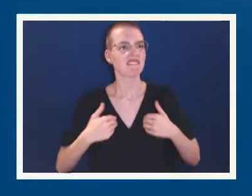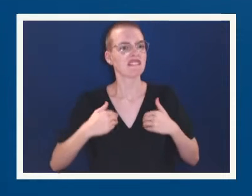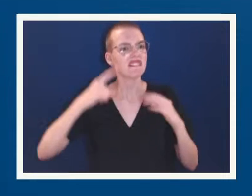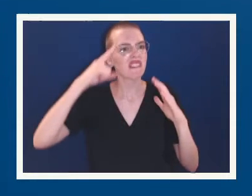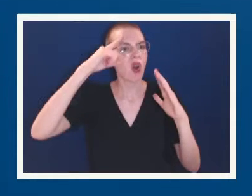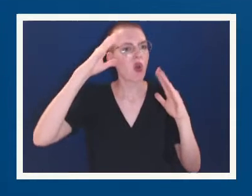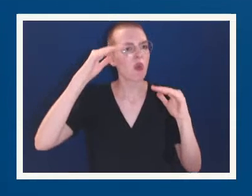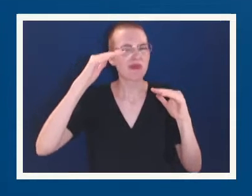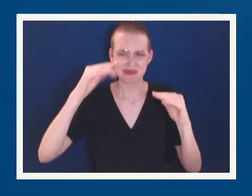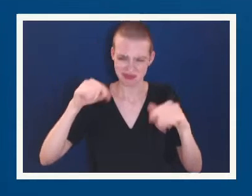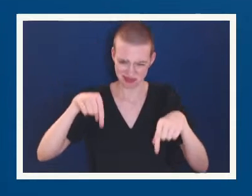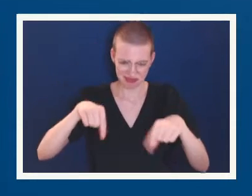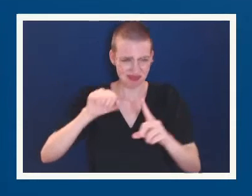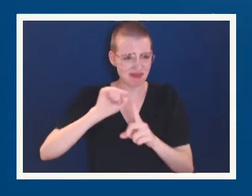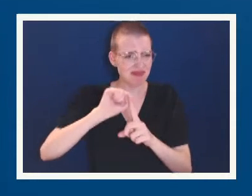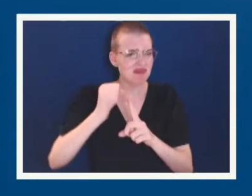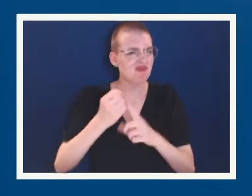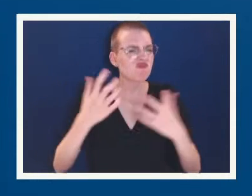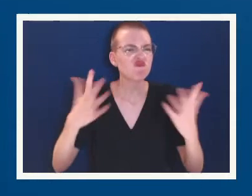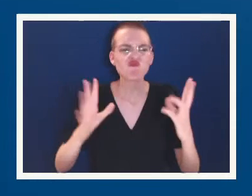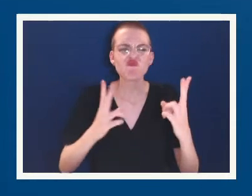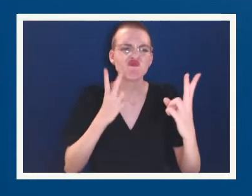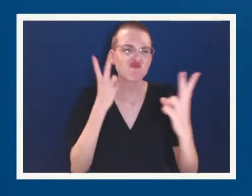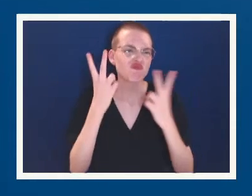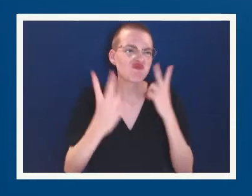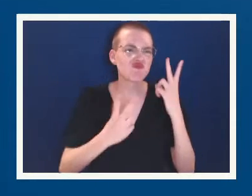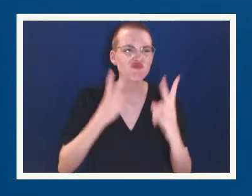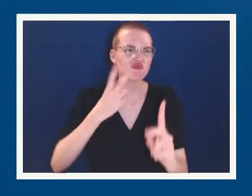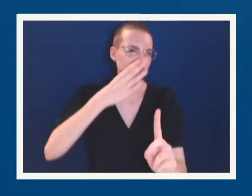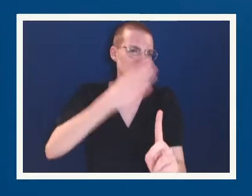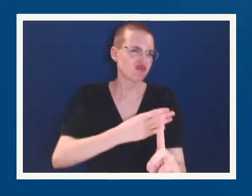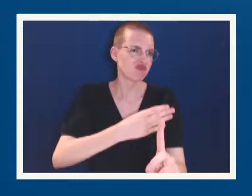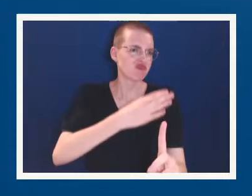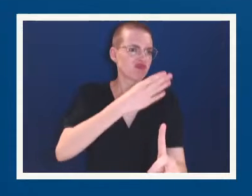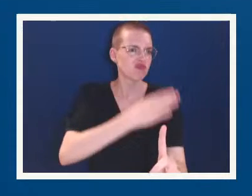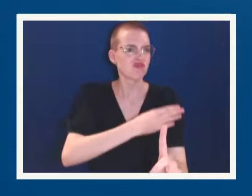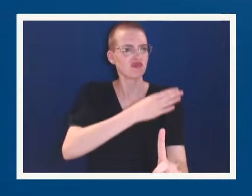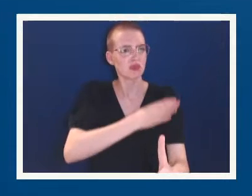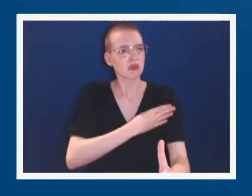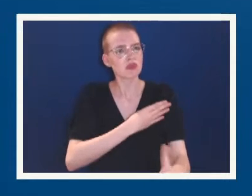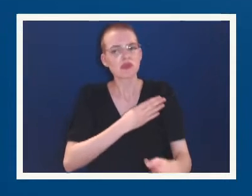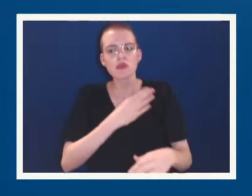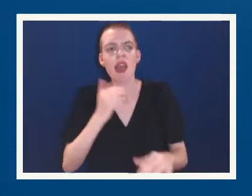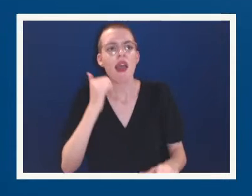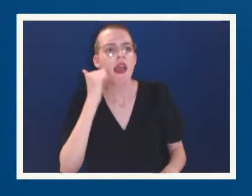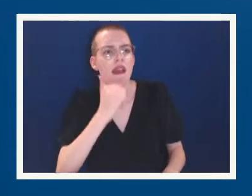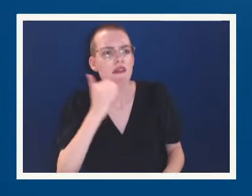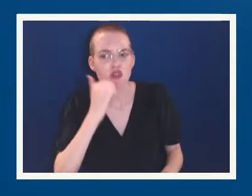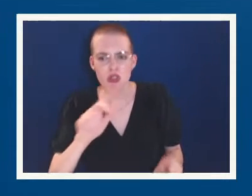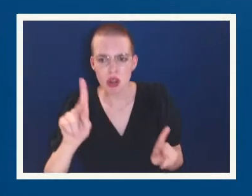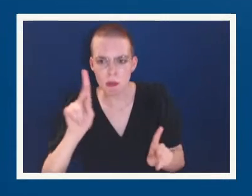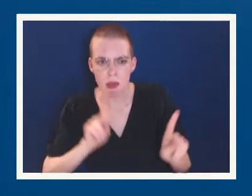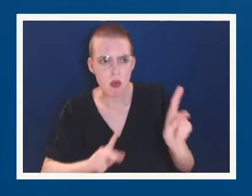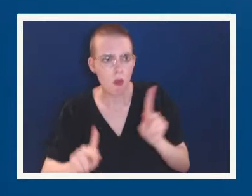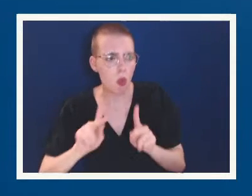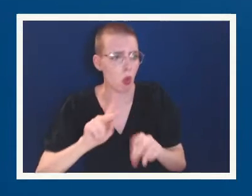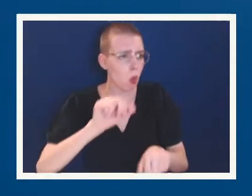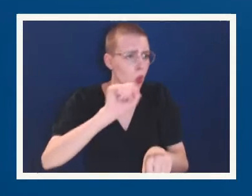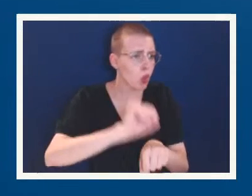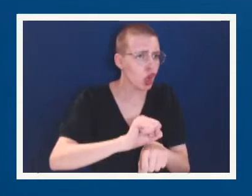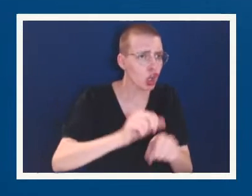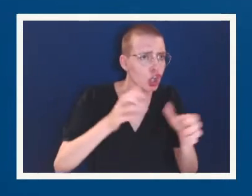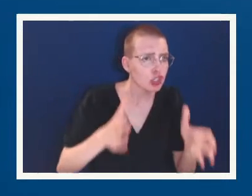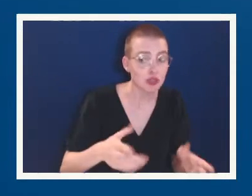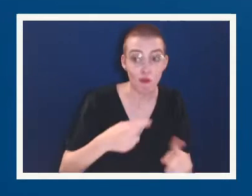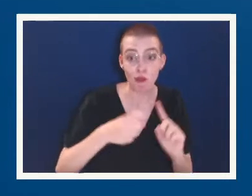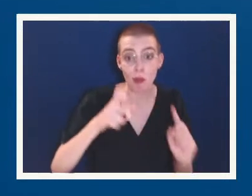where folks, not with titles next to their names, but ordinary Pennsylvanians, ordinary Americans rose